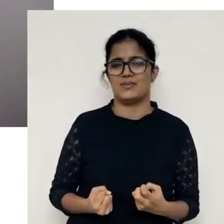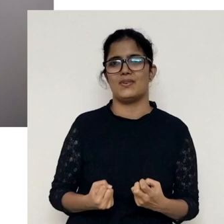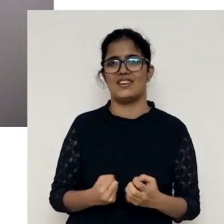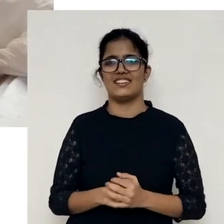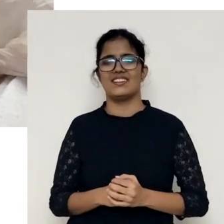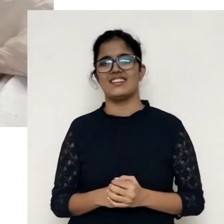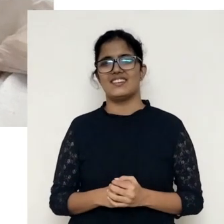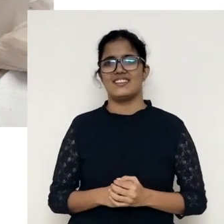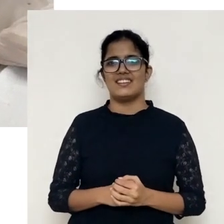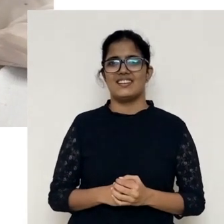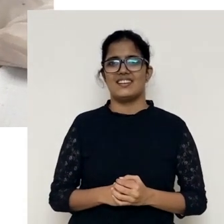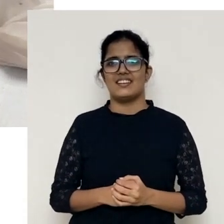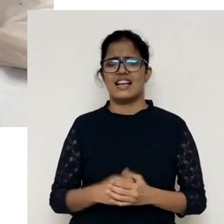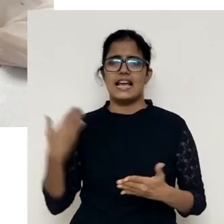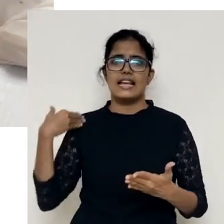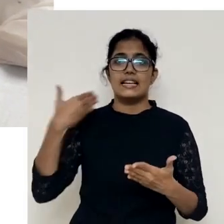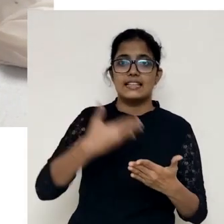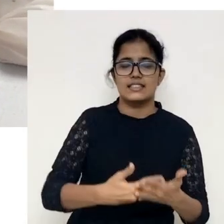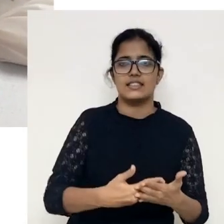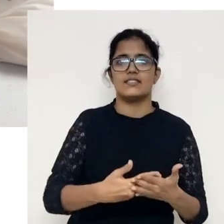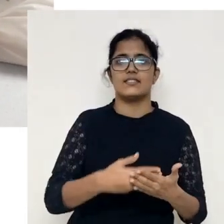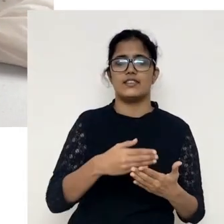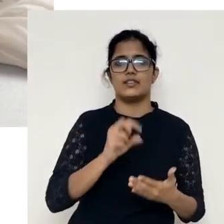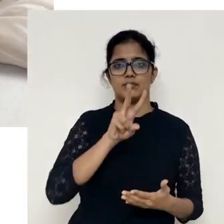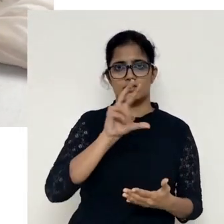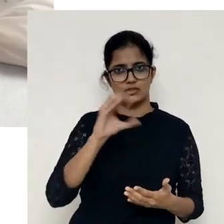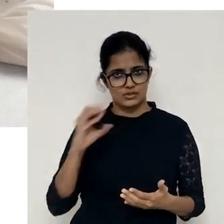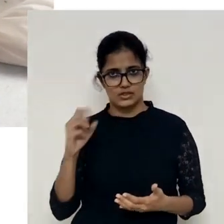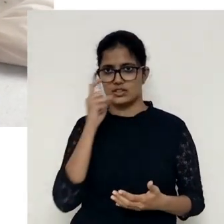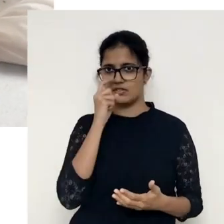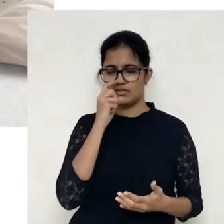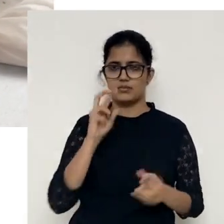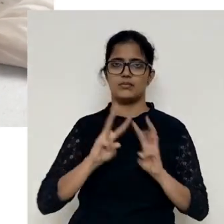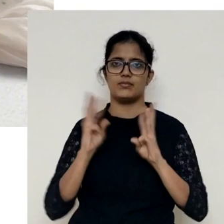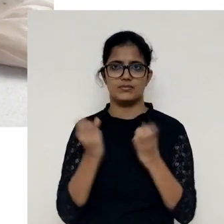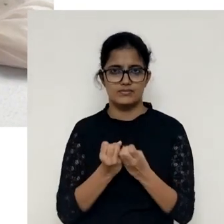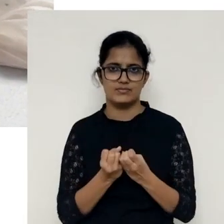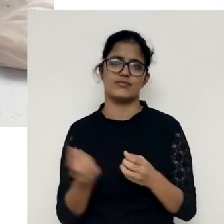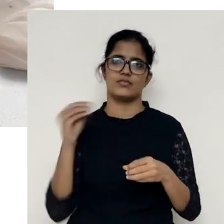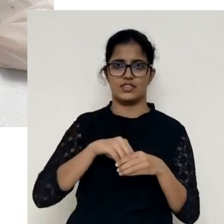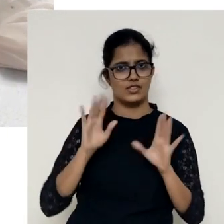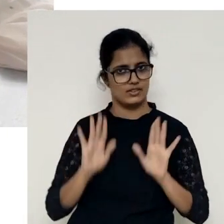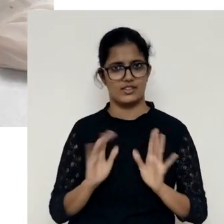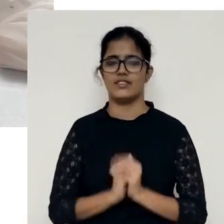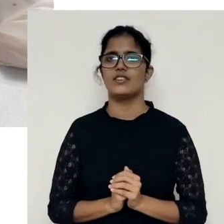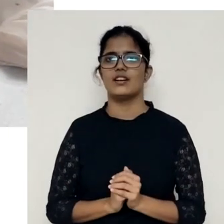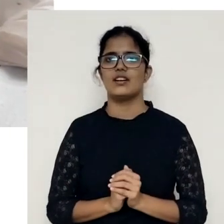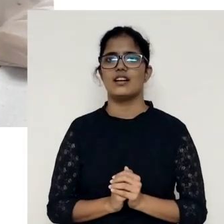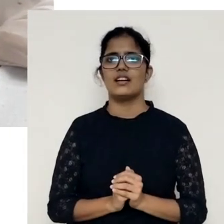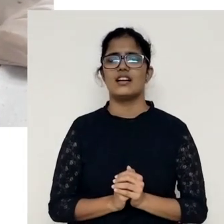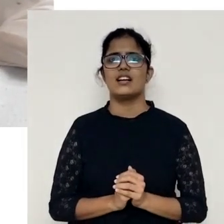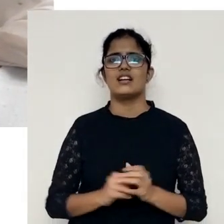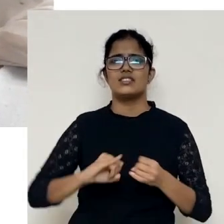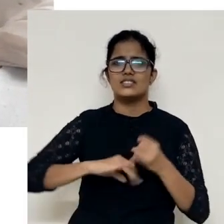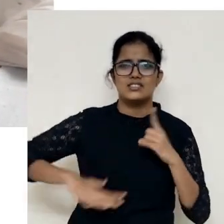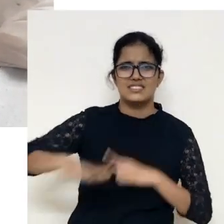working together again. As of today, I think we've had 200 women have attended these workshops.